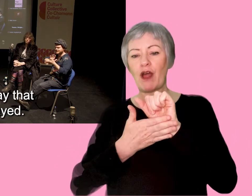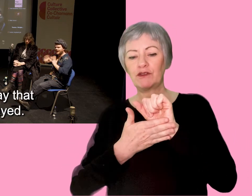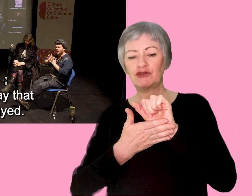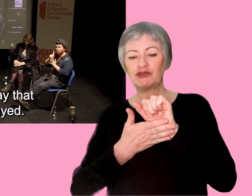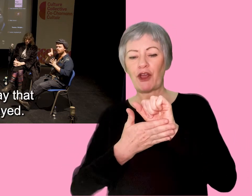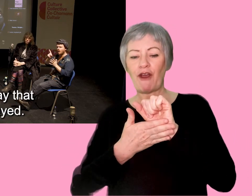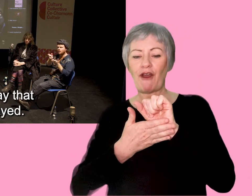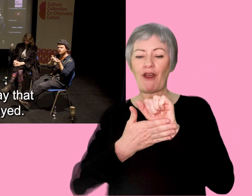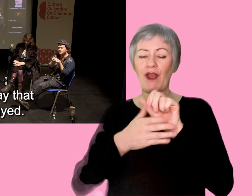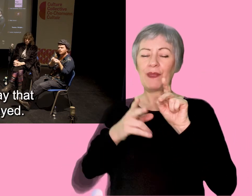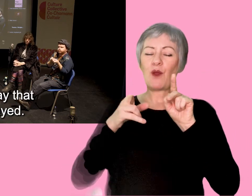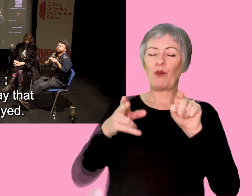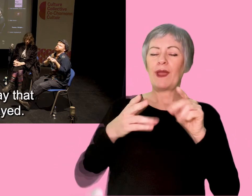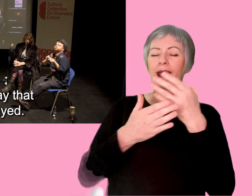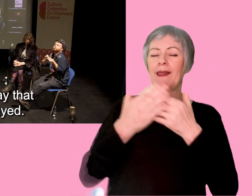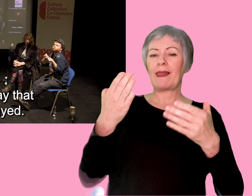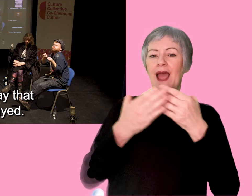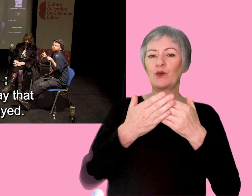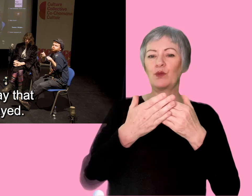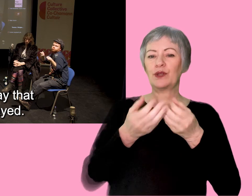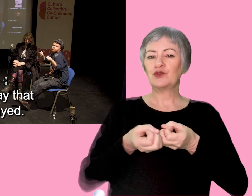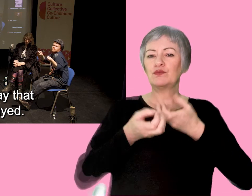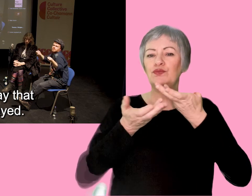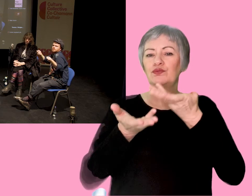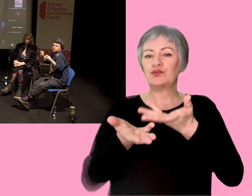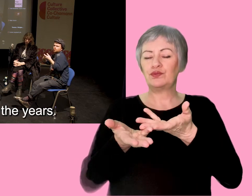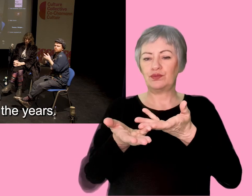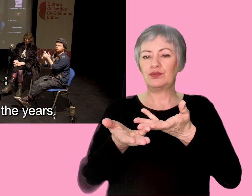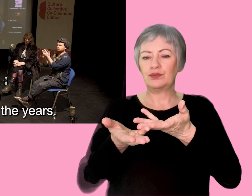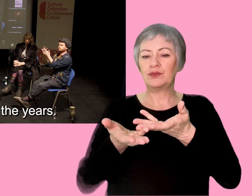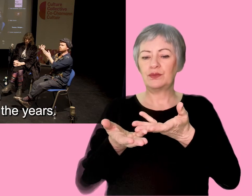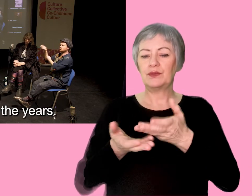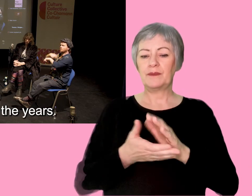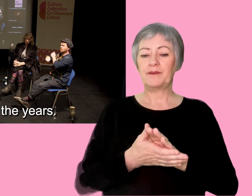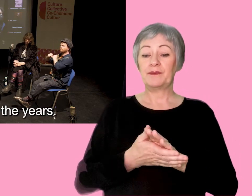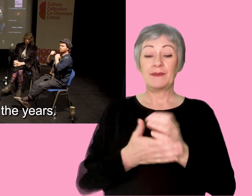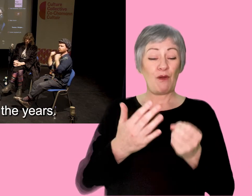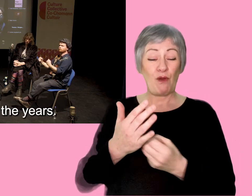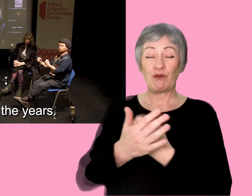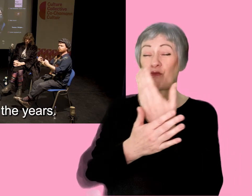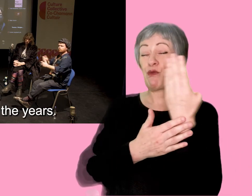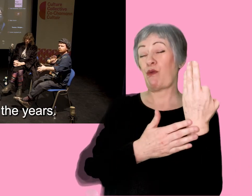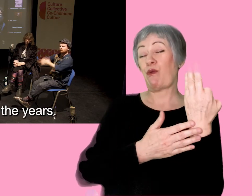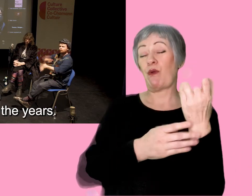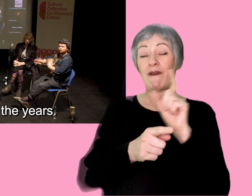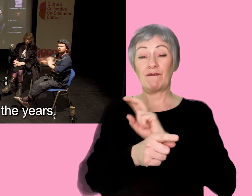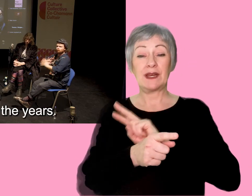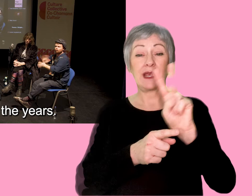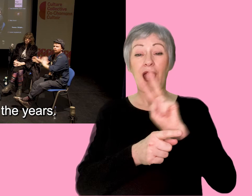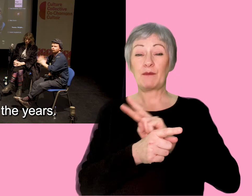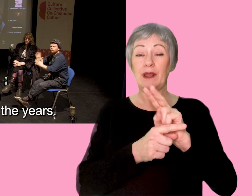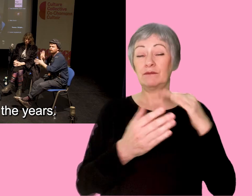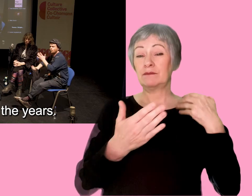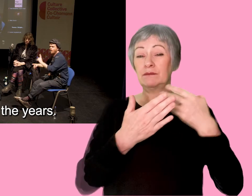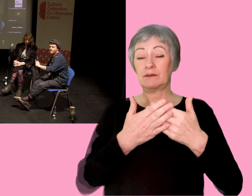in the way that language was relayed. And it's grown with its vocabulary